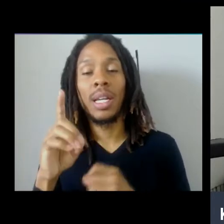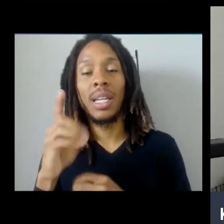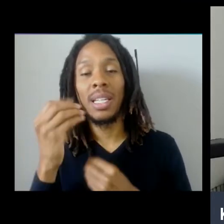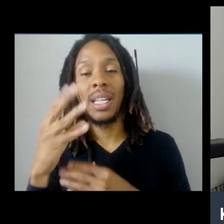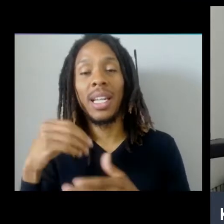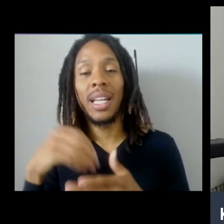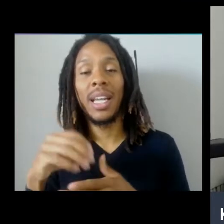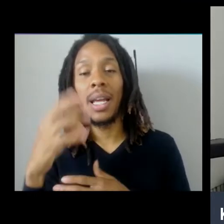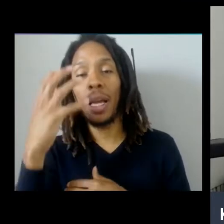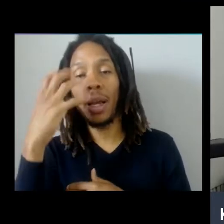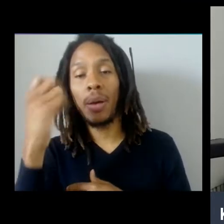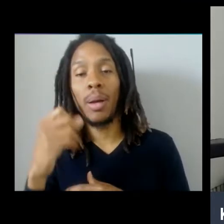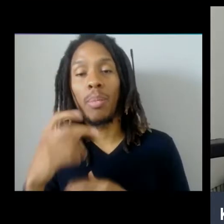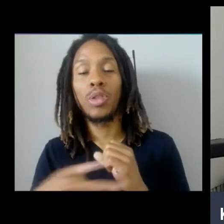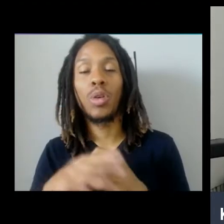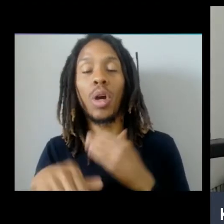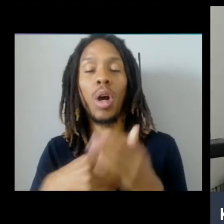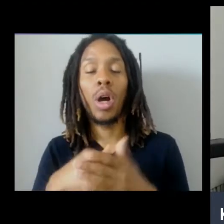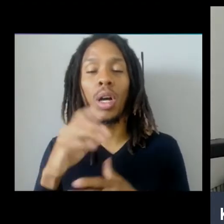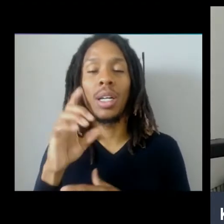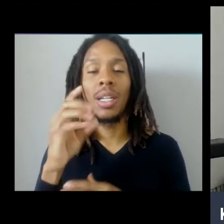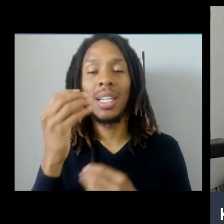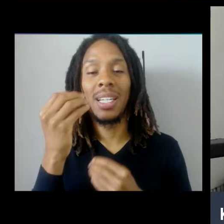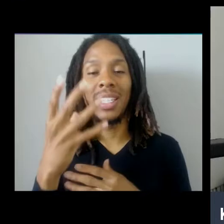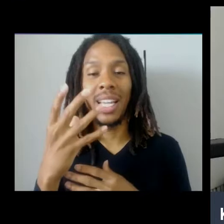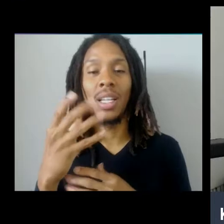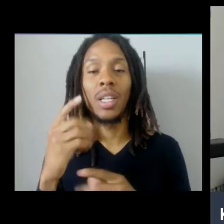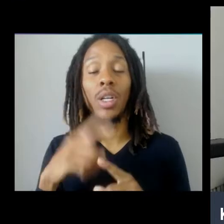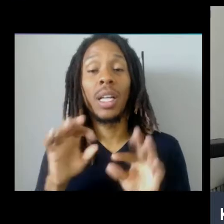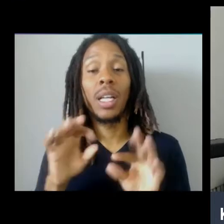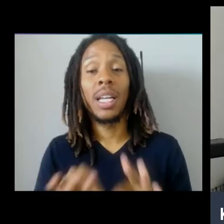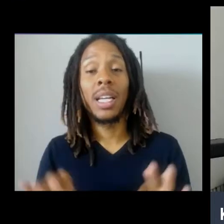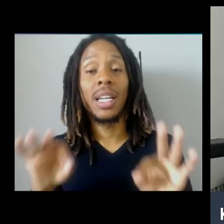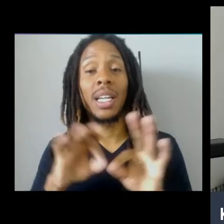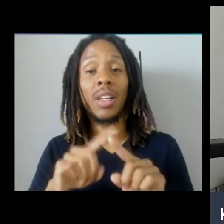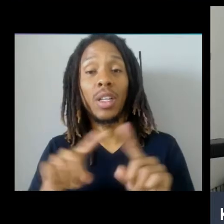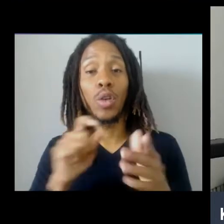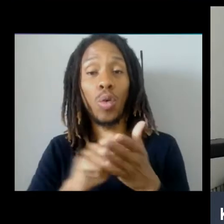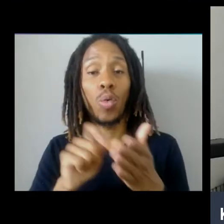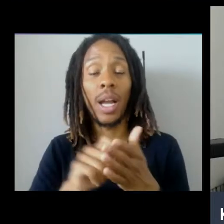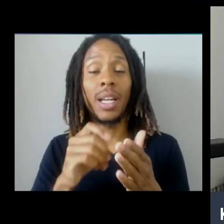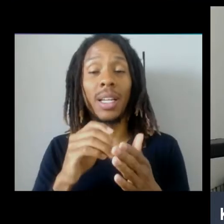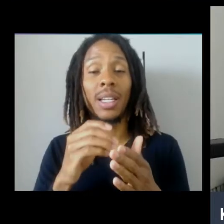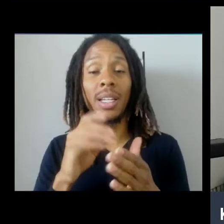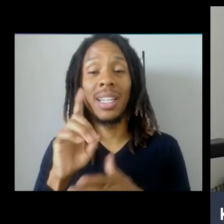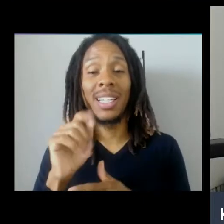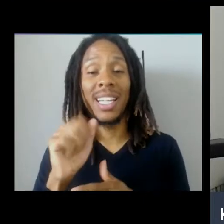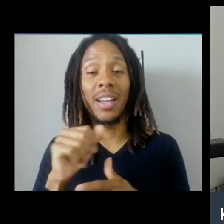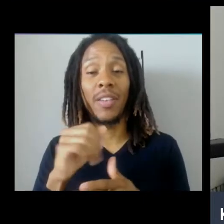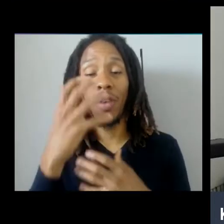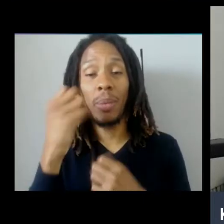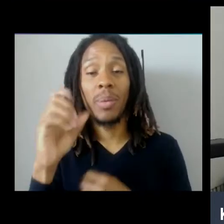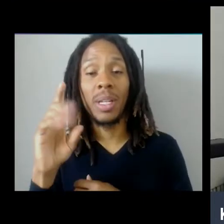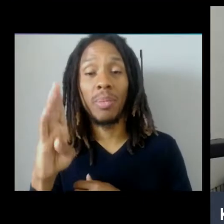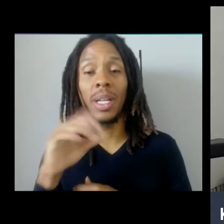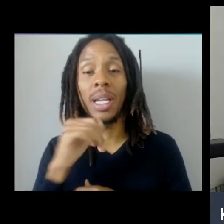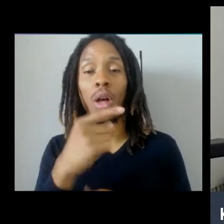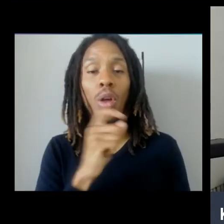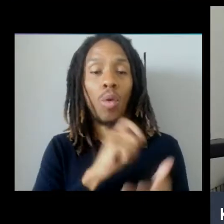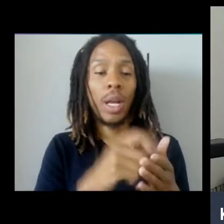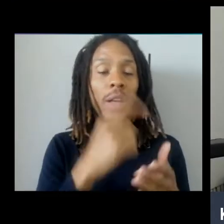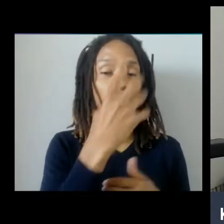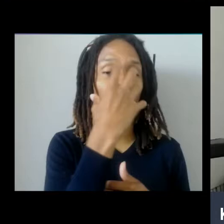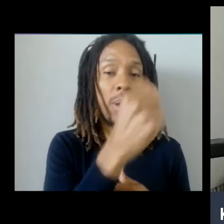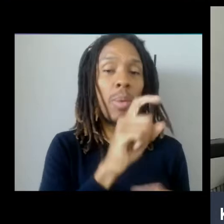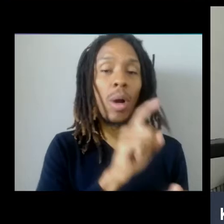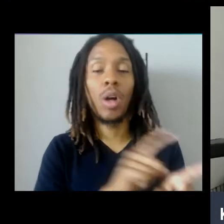stores all data on disk. So the key difference is when you write data to MemoryDB, it not only writes to memory, but also writes to what is